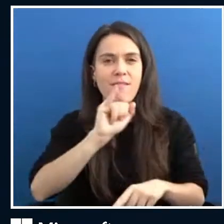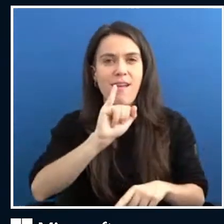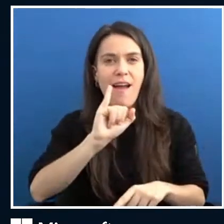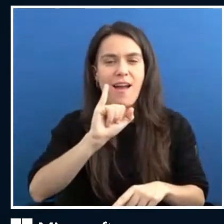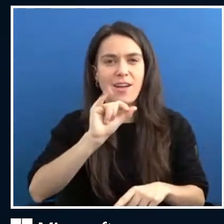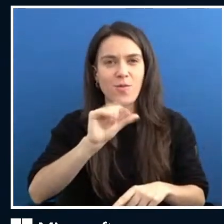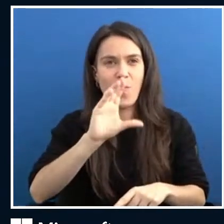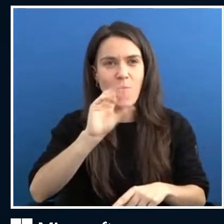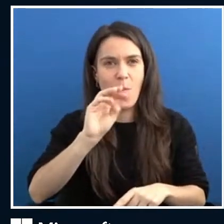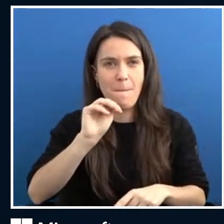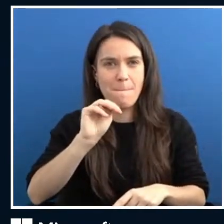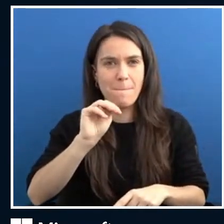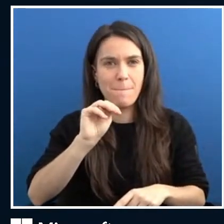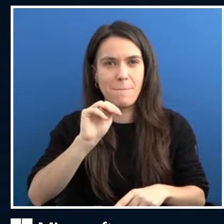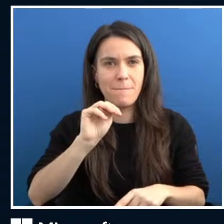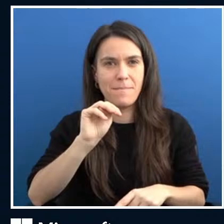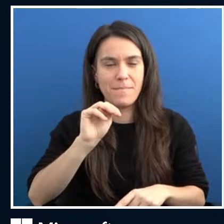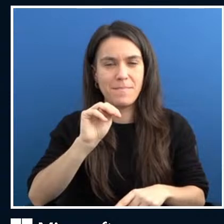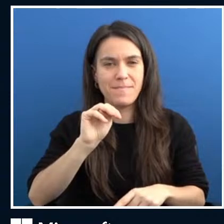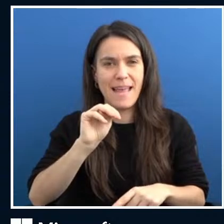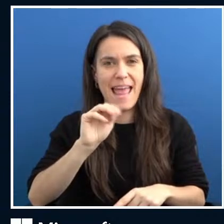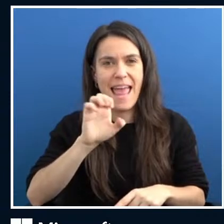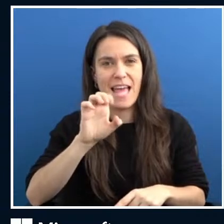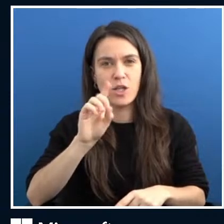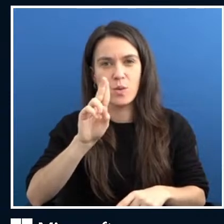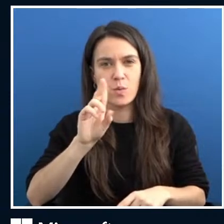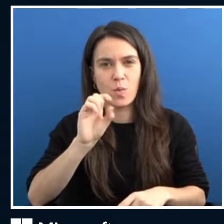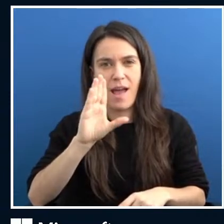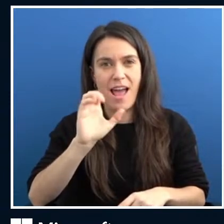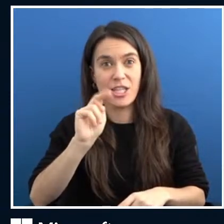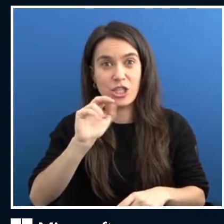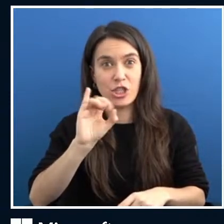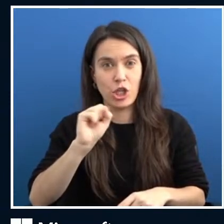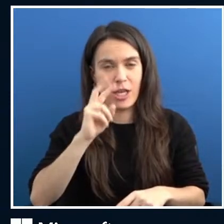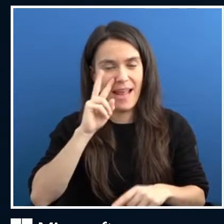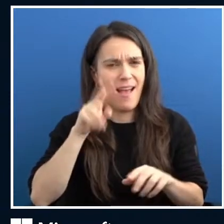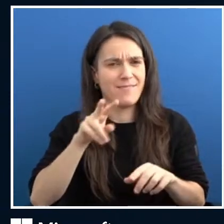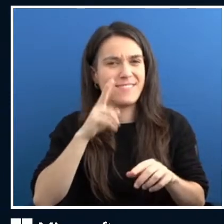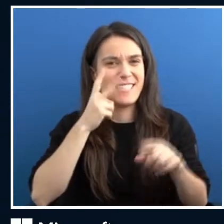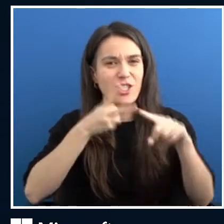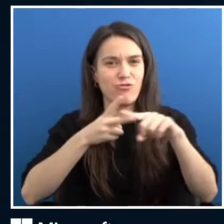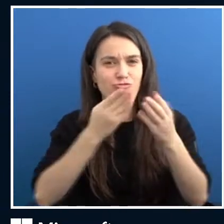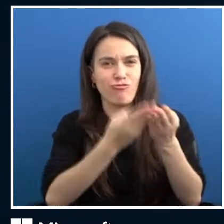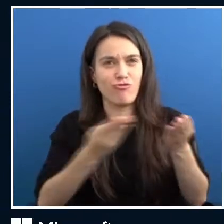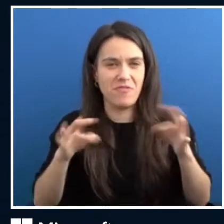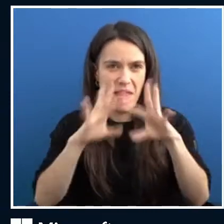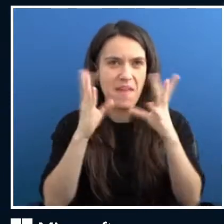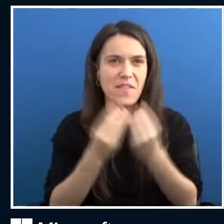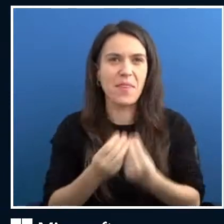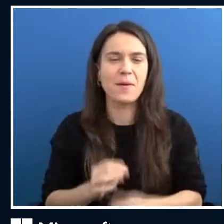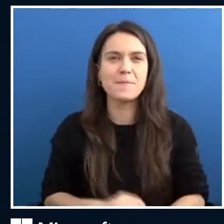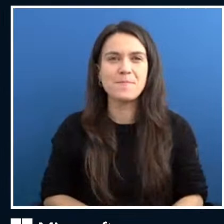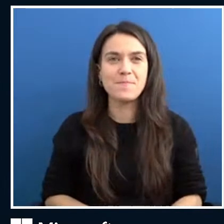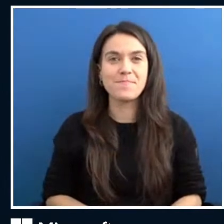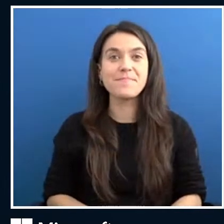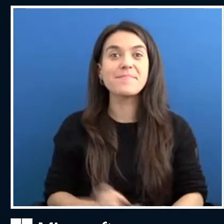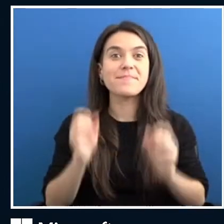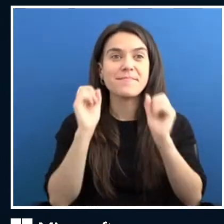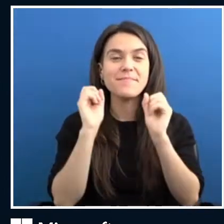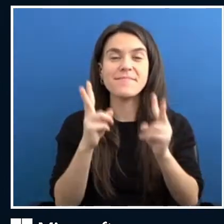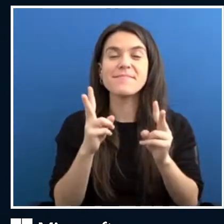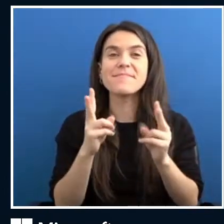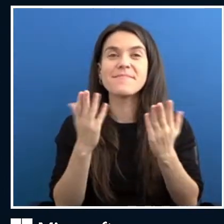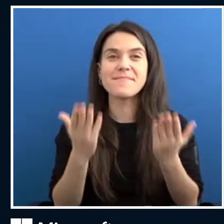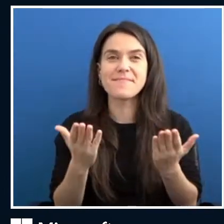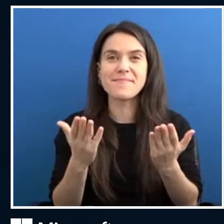aiconf.education/resources. So do go and find that code and run it for yourself. We've almost left you on a cliffhanger there. Okay, so next